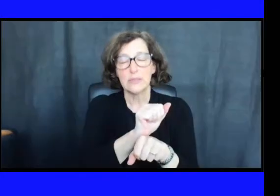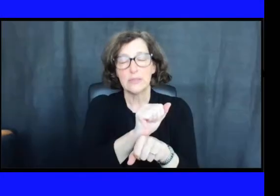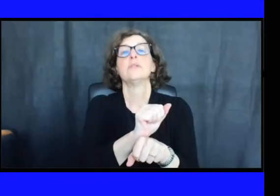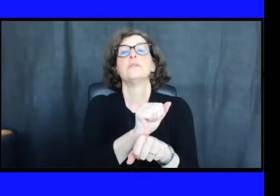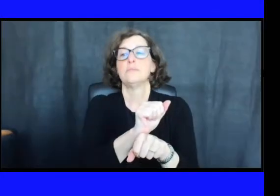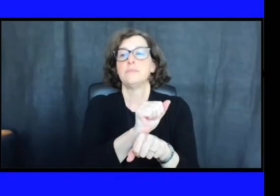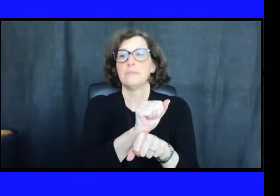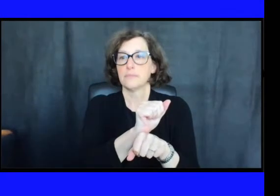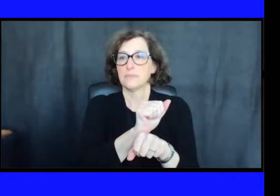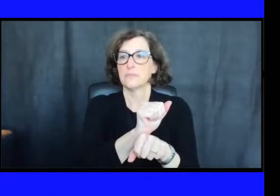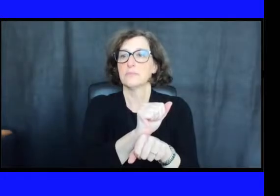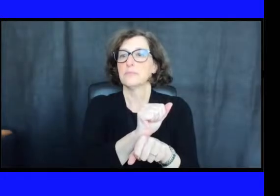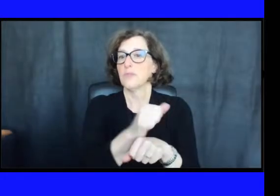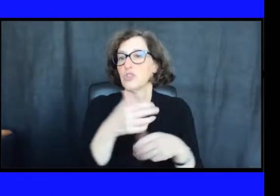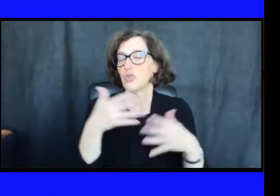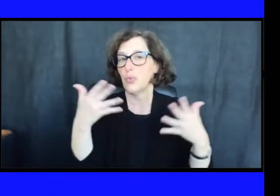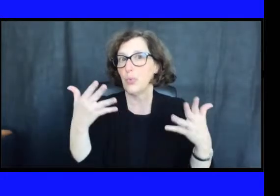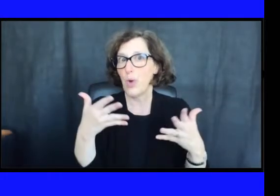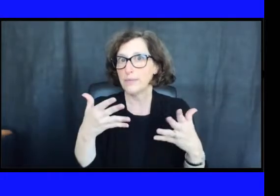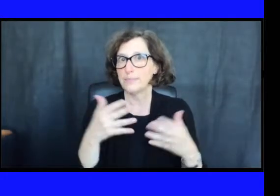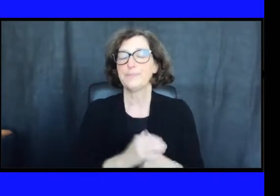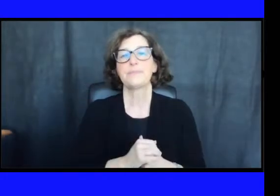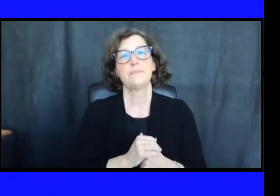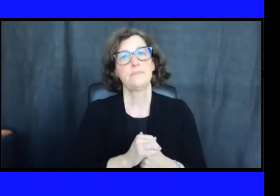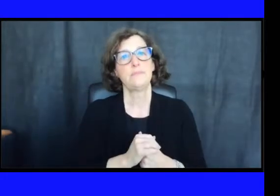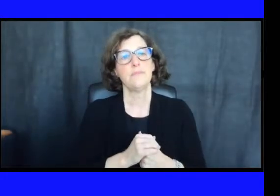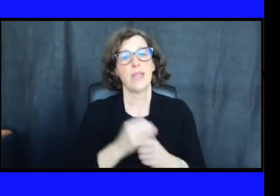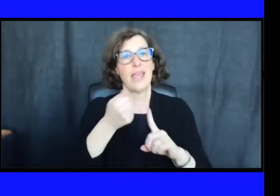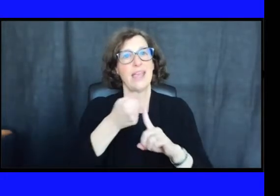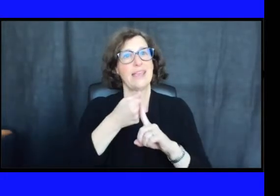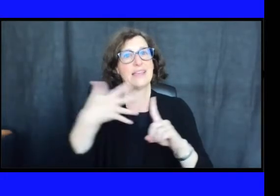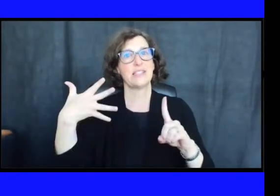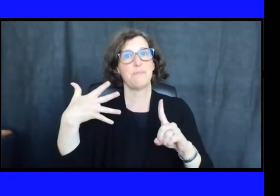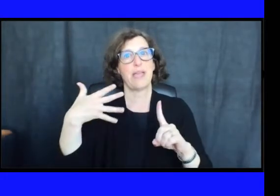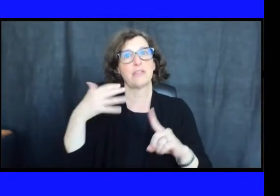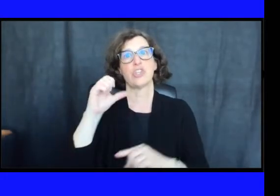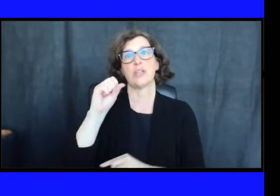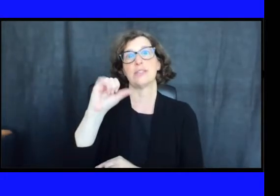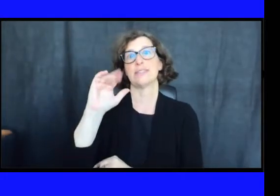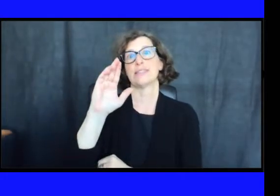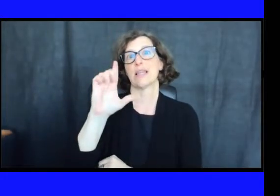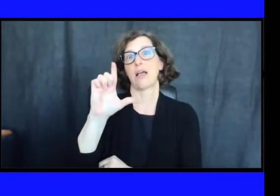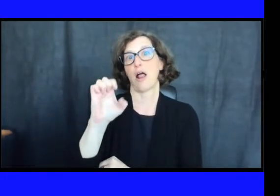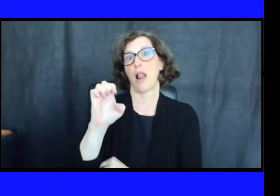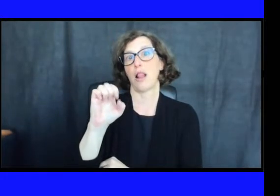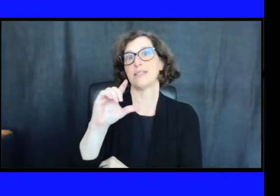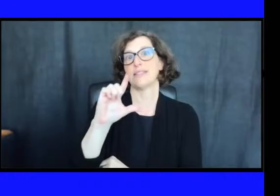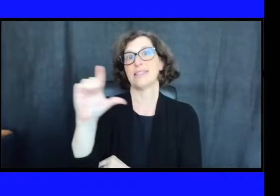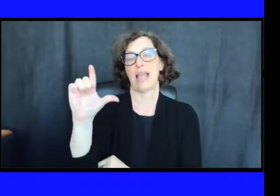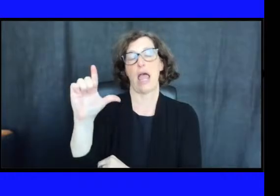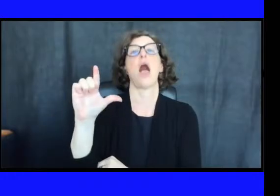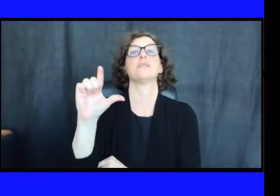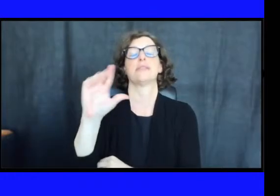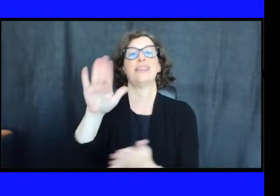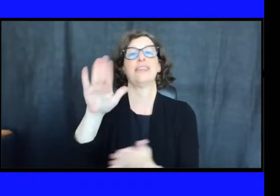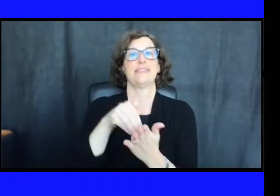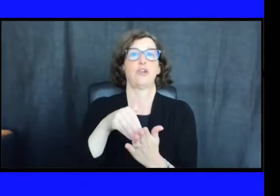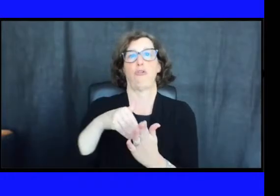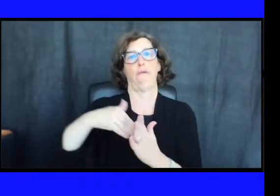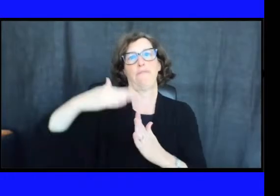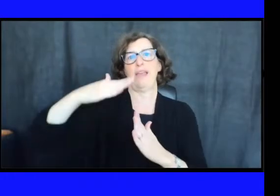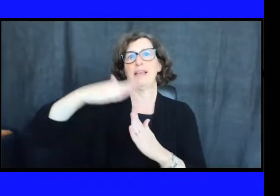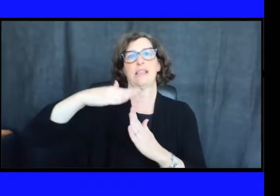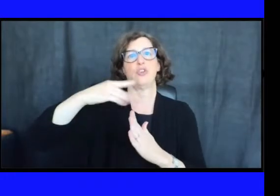cell, and about 1/4 of children. And sickle cell, as we know, largely affects